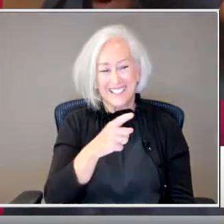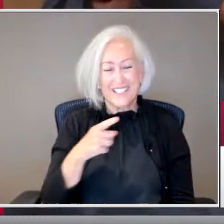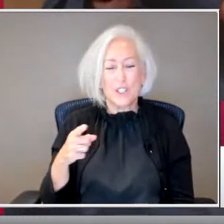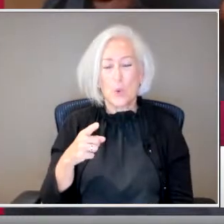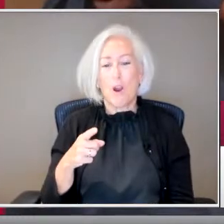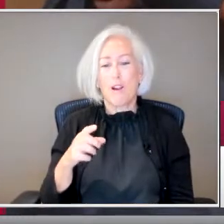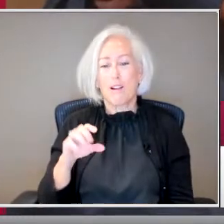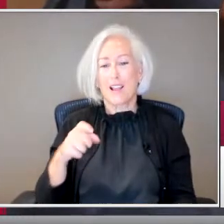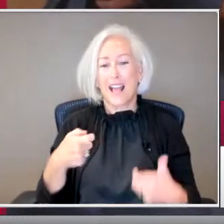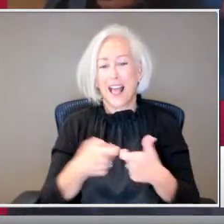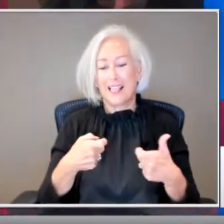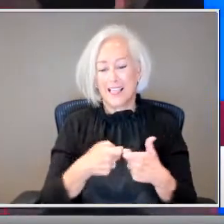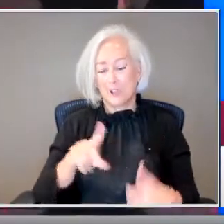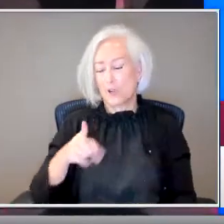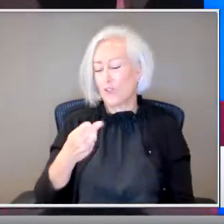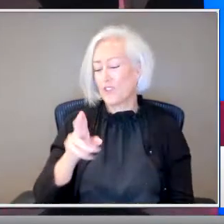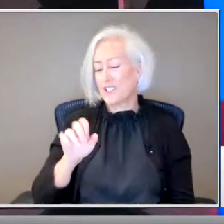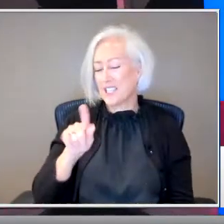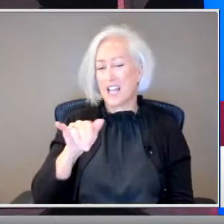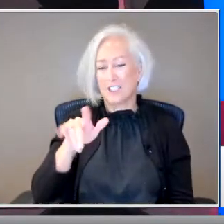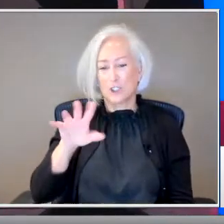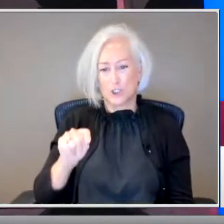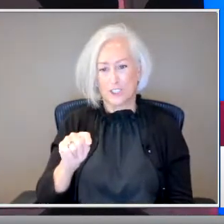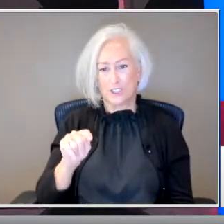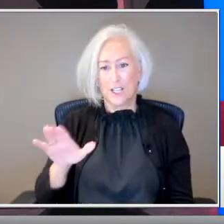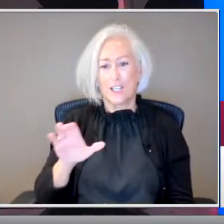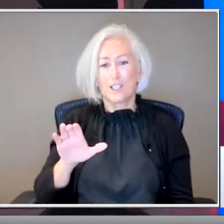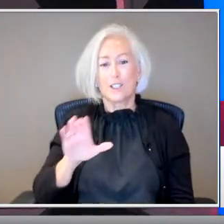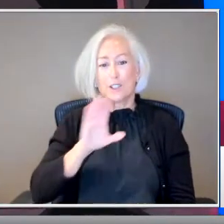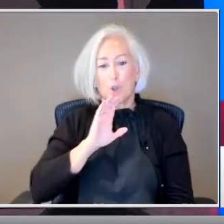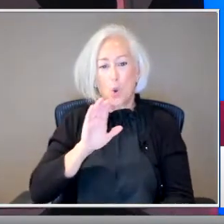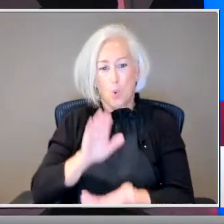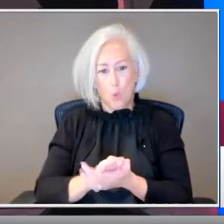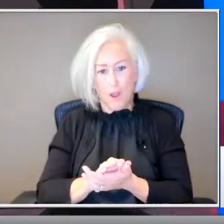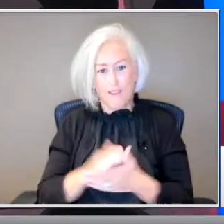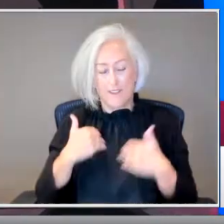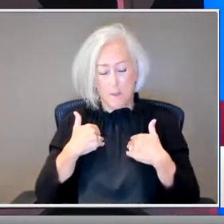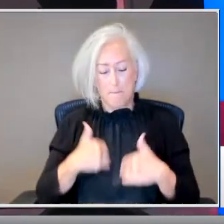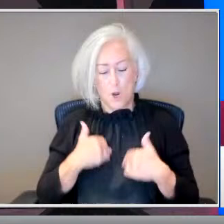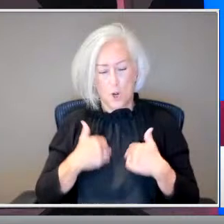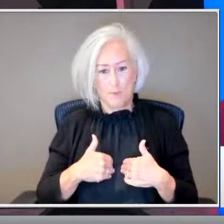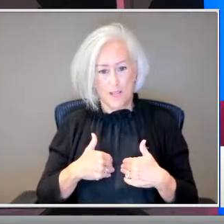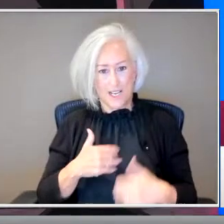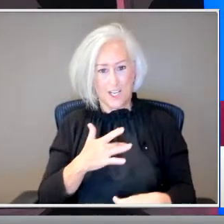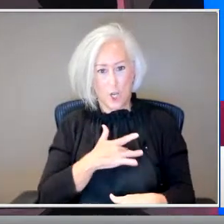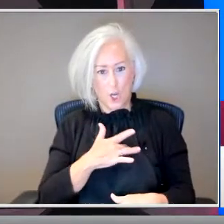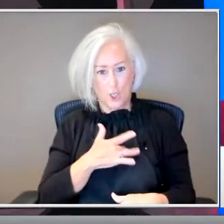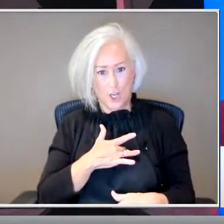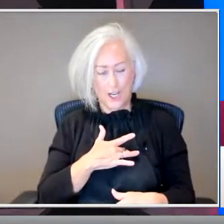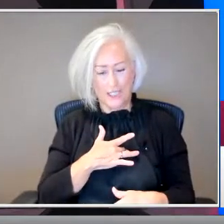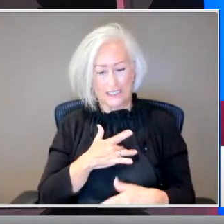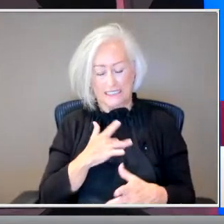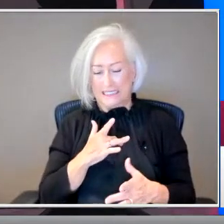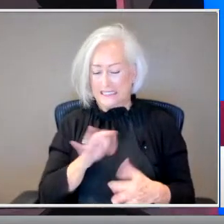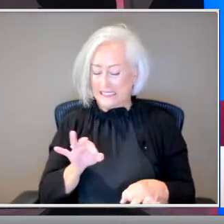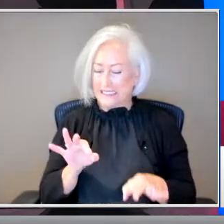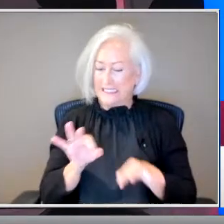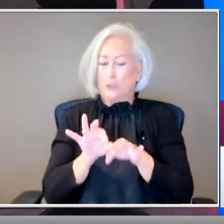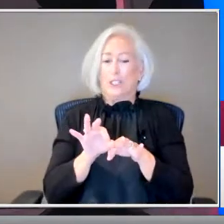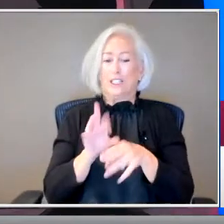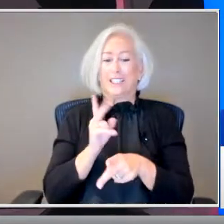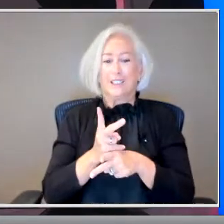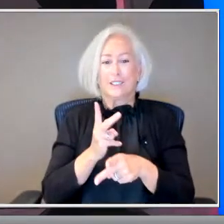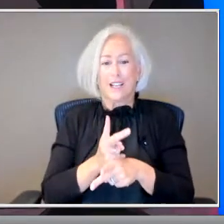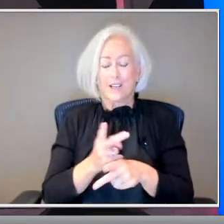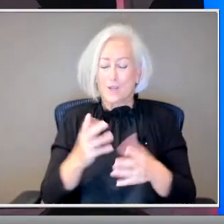electrophysiologist, the chief electrophysiologist. Your wife is a pulmonary cardiologist. Critical care. Critical care. It's a lot of brain power